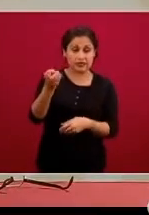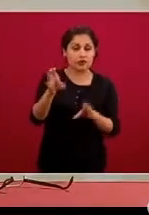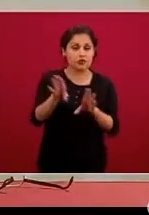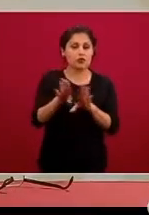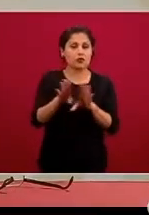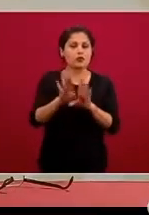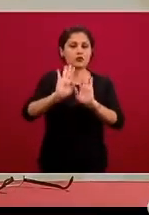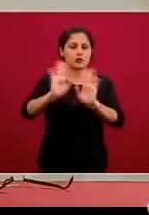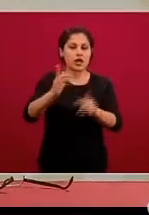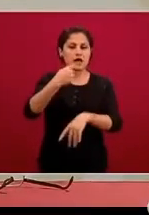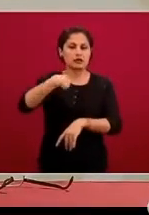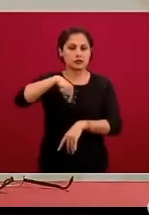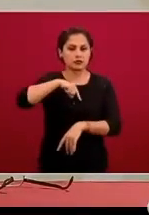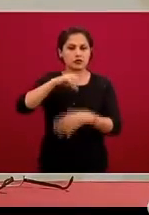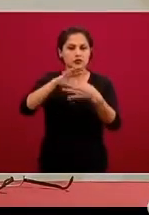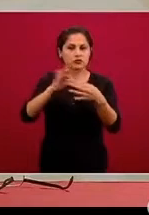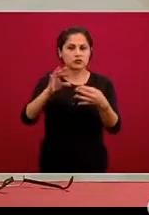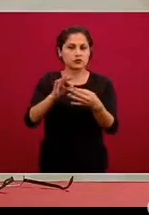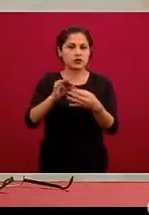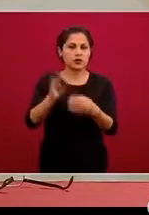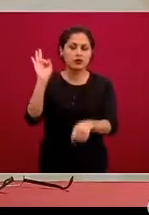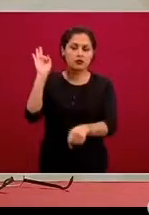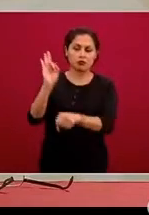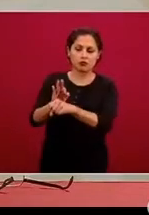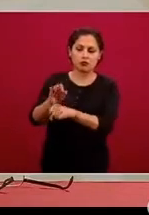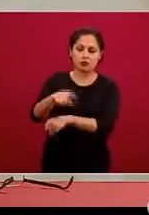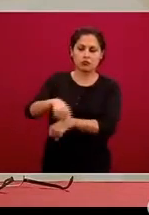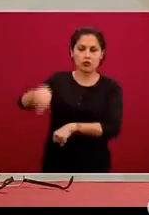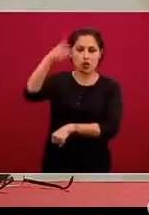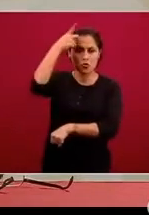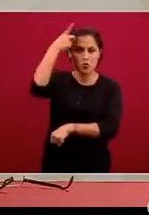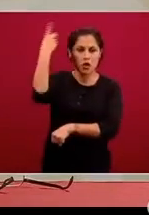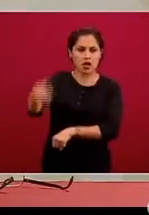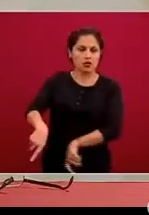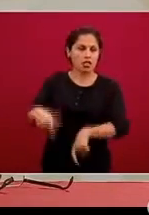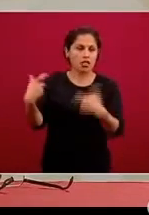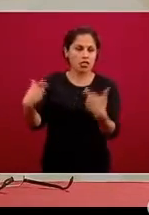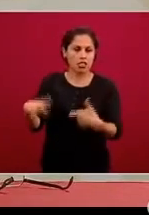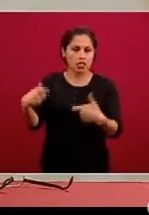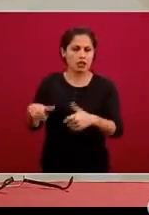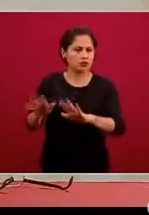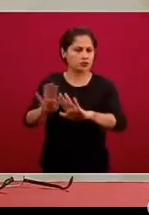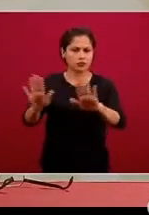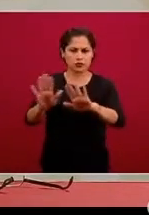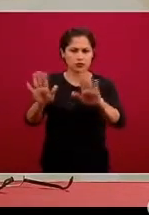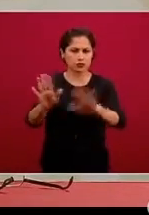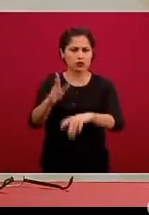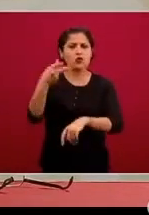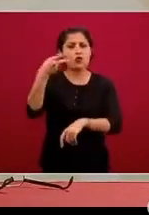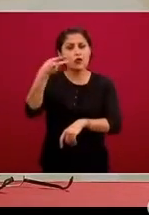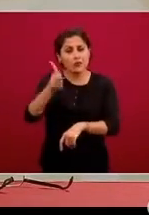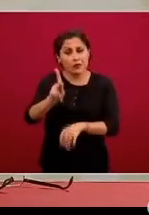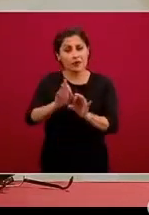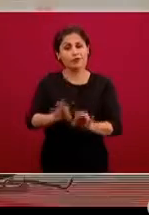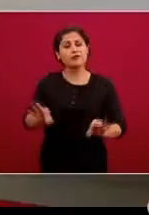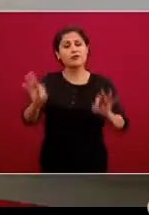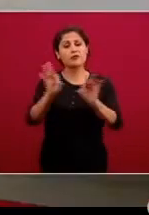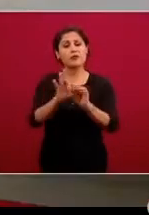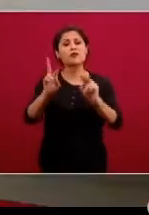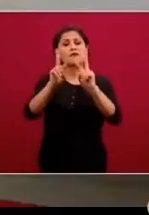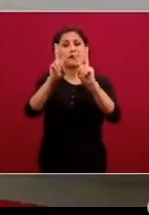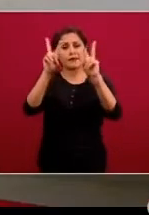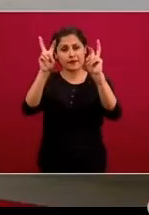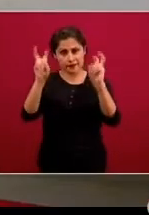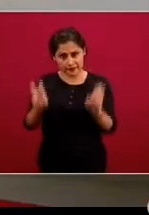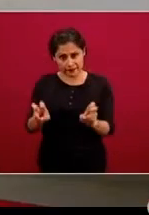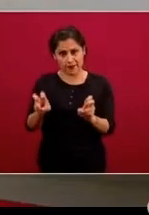We have been very clear in our intention to not to protect the owners of